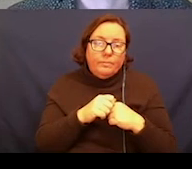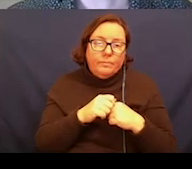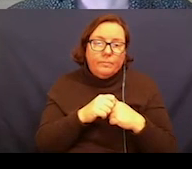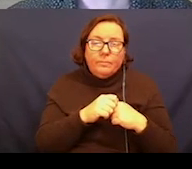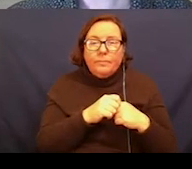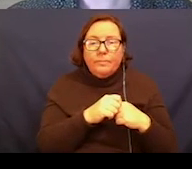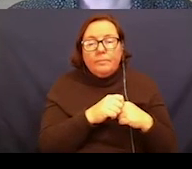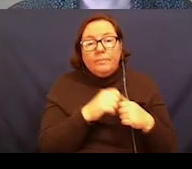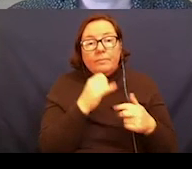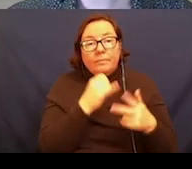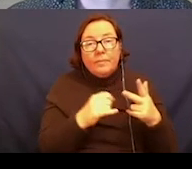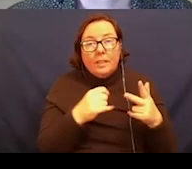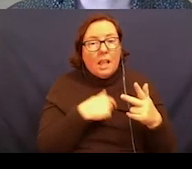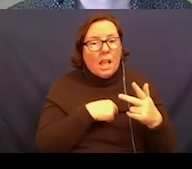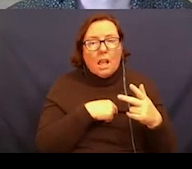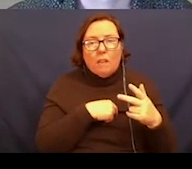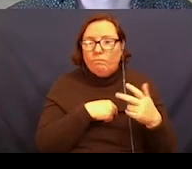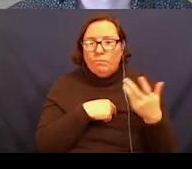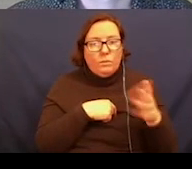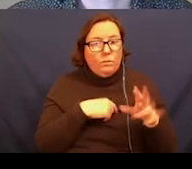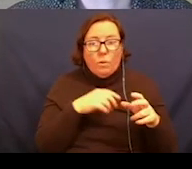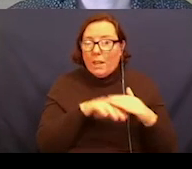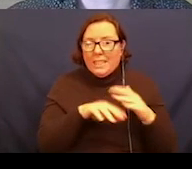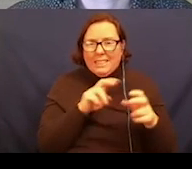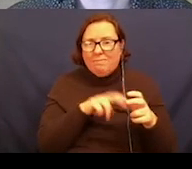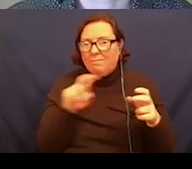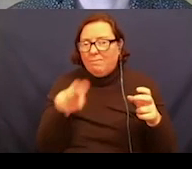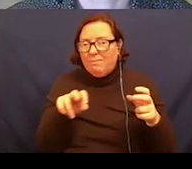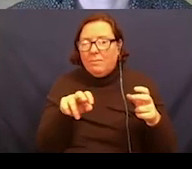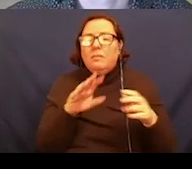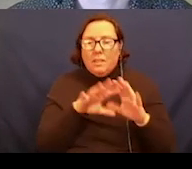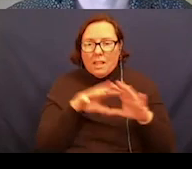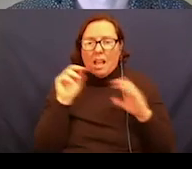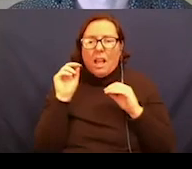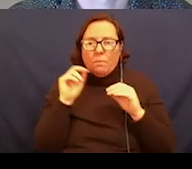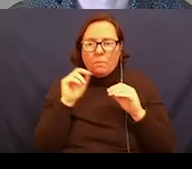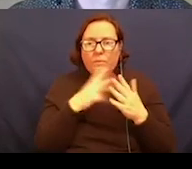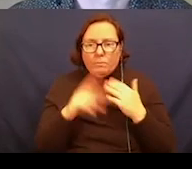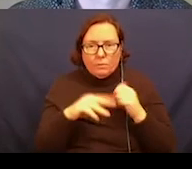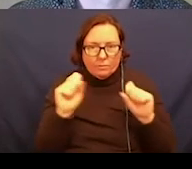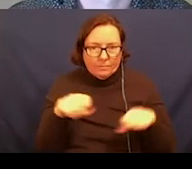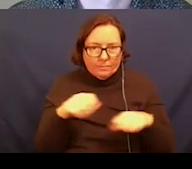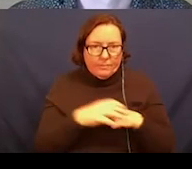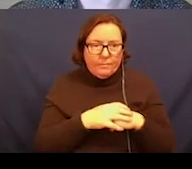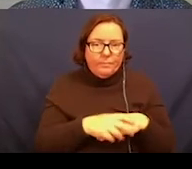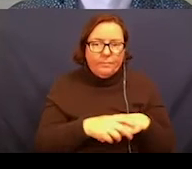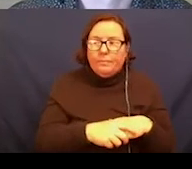And finally, you can opt out and you would be leaving the program.